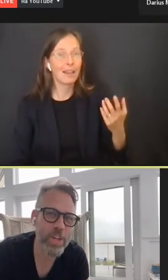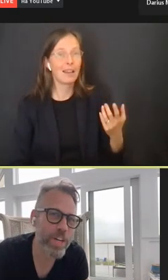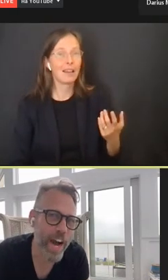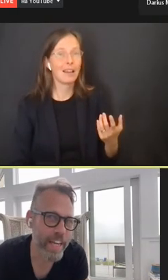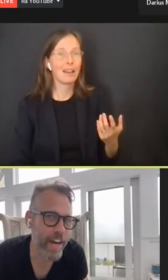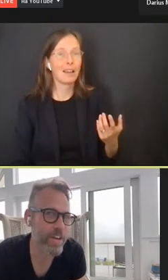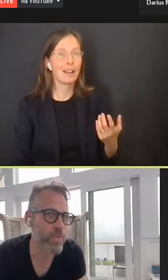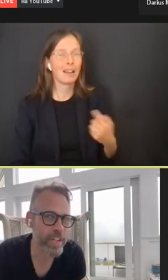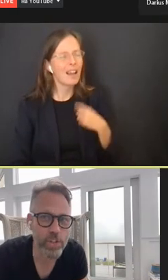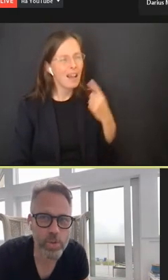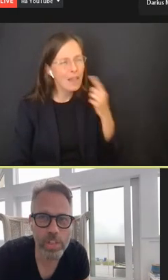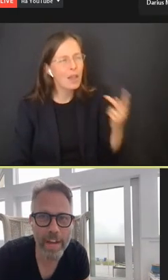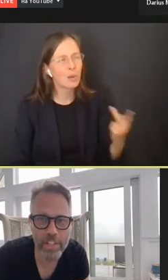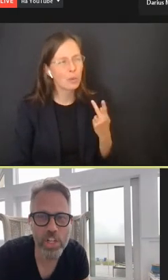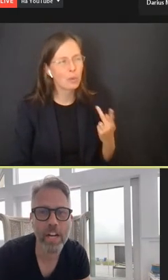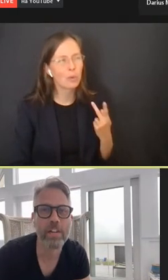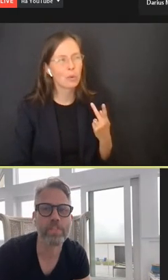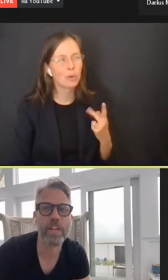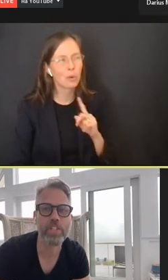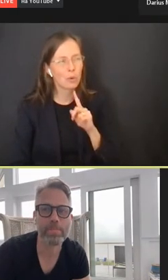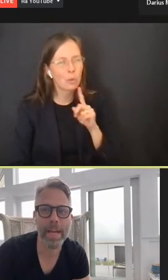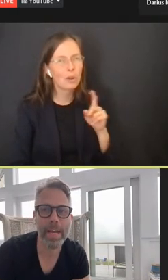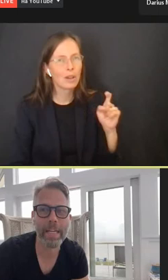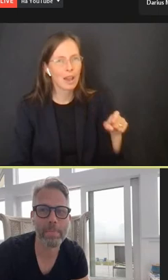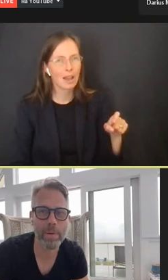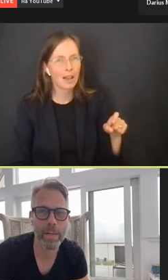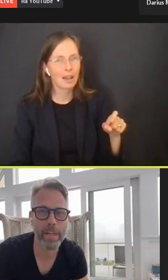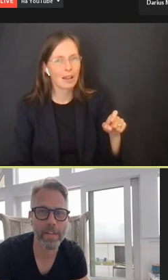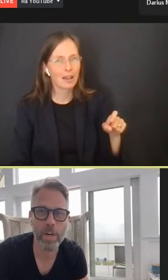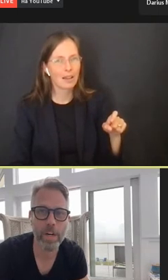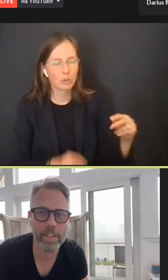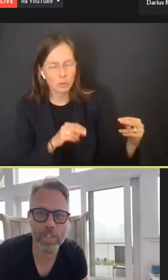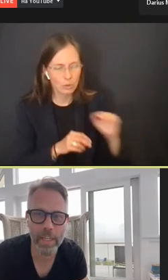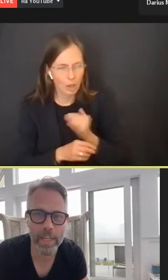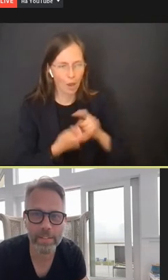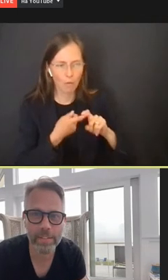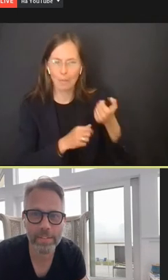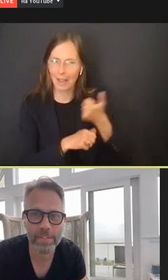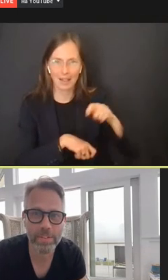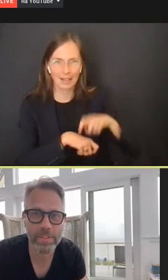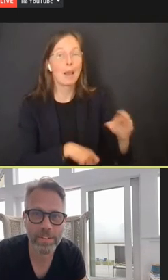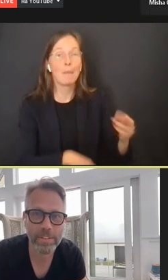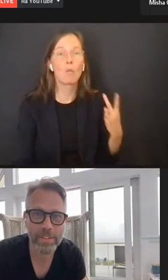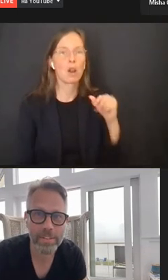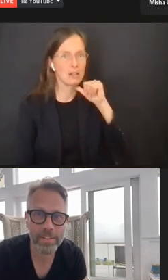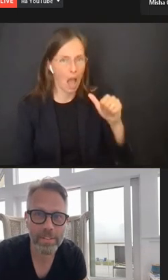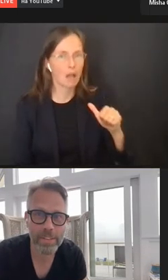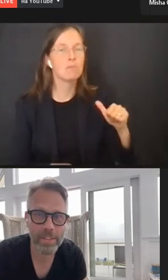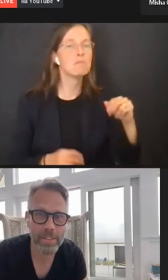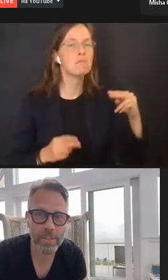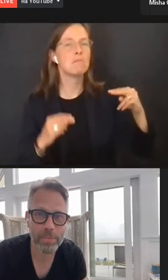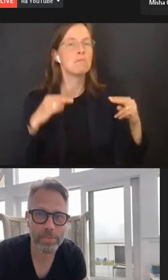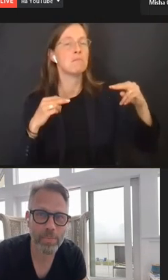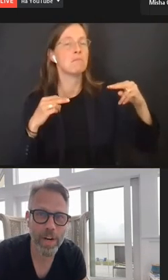I think that you and I really truly have to check our friendship at any point if we're not doing that. I couldn't agree